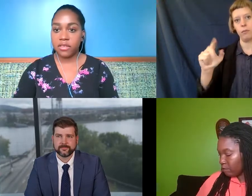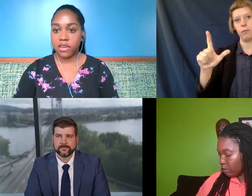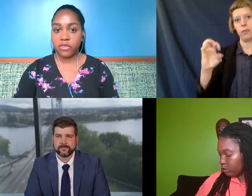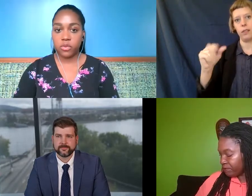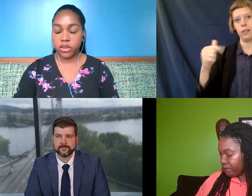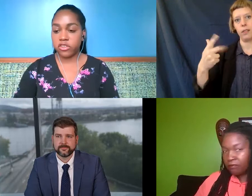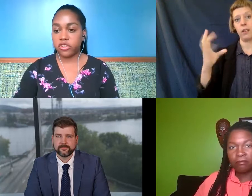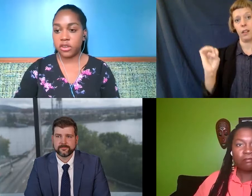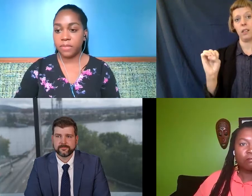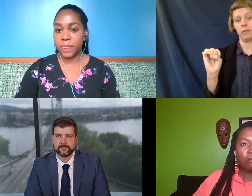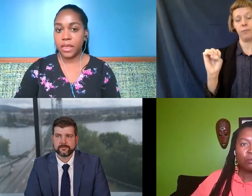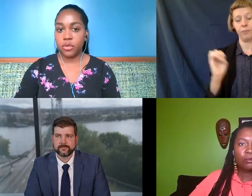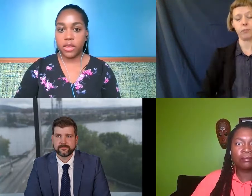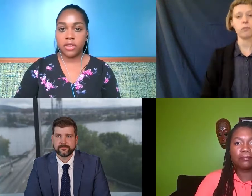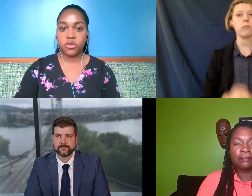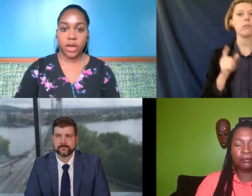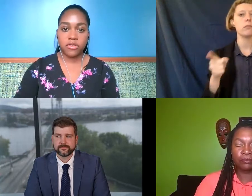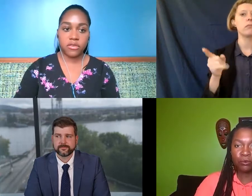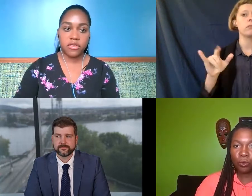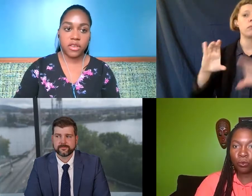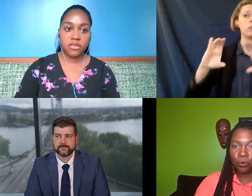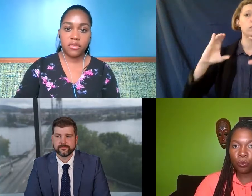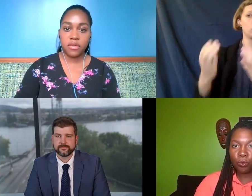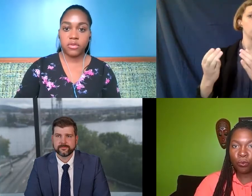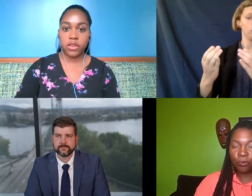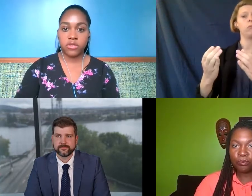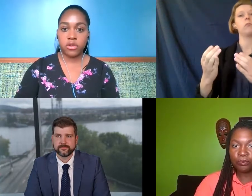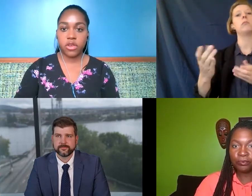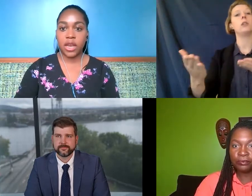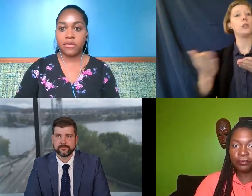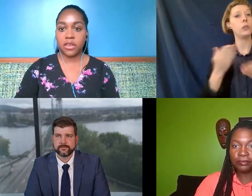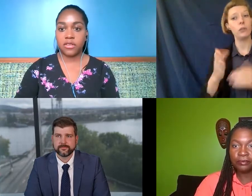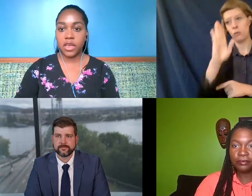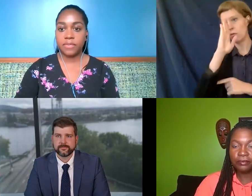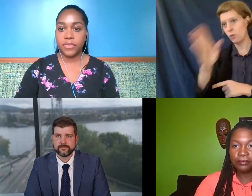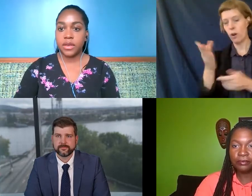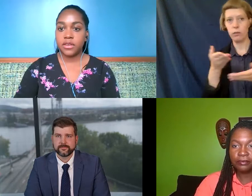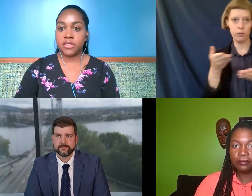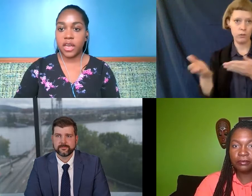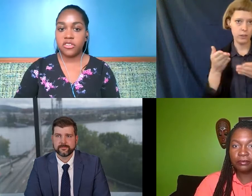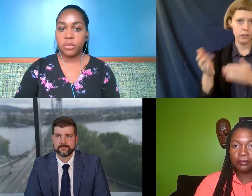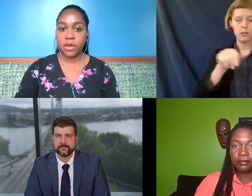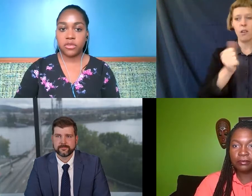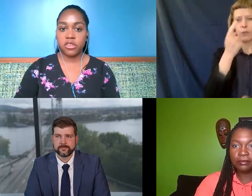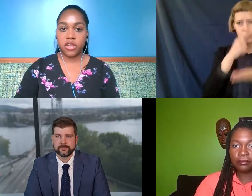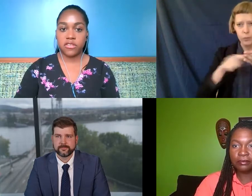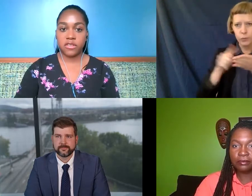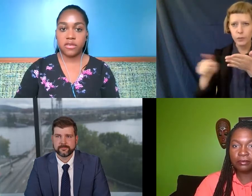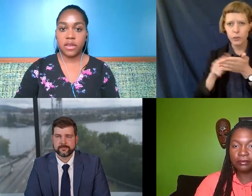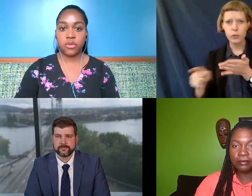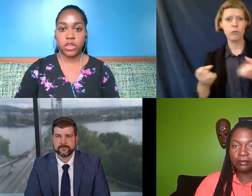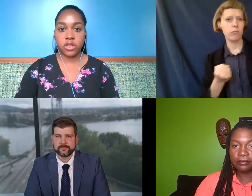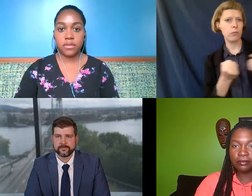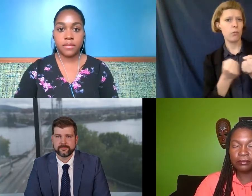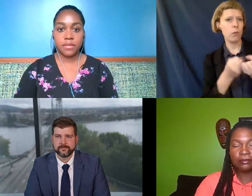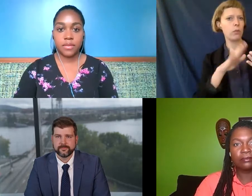Oregon and Southwest Washington with direct services, research, and advocacy designed to build justice